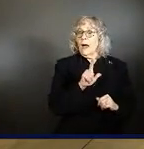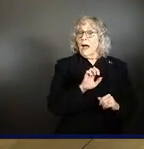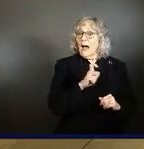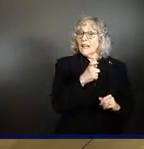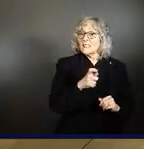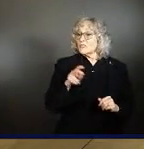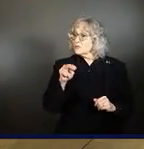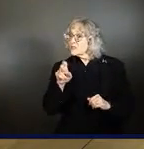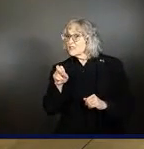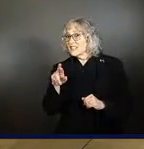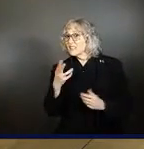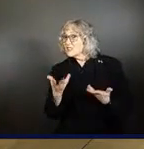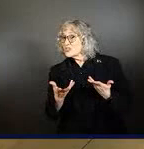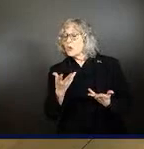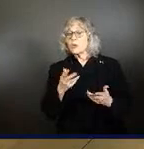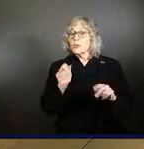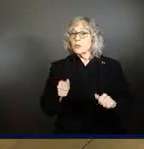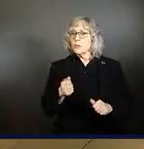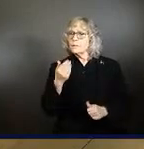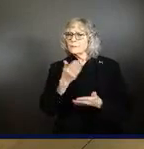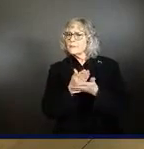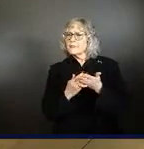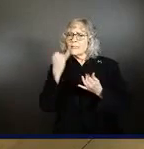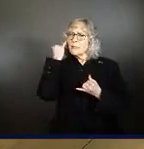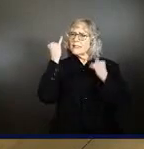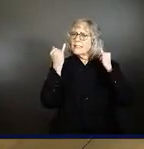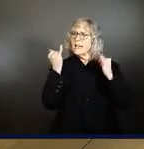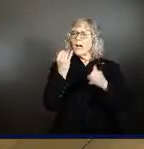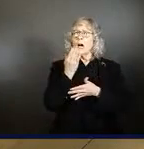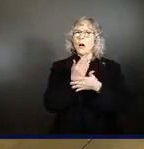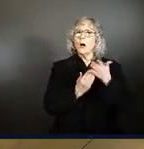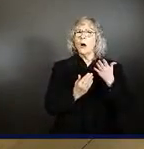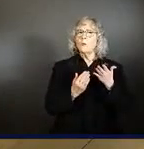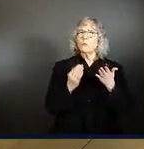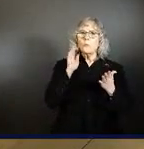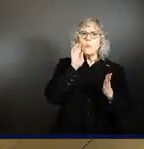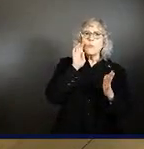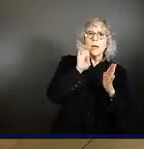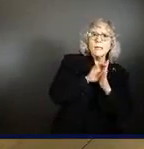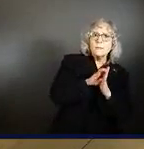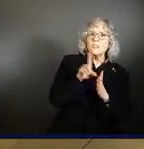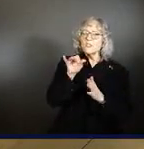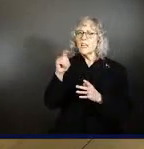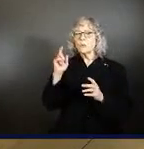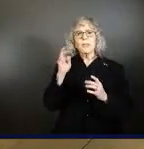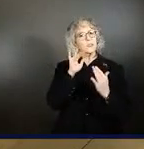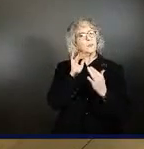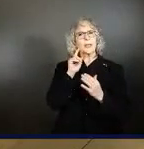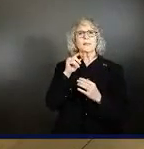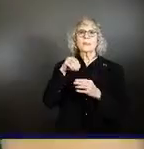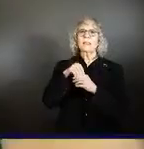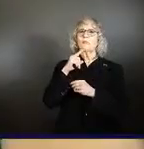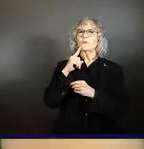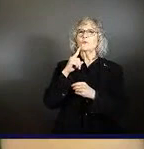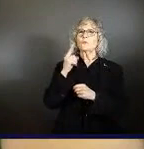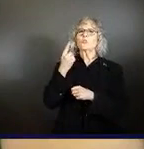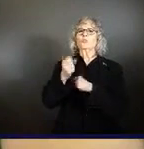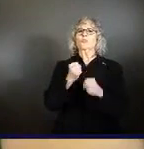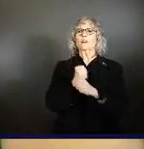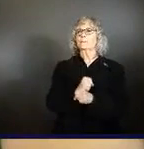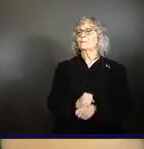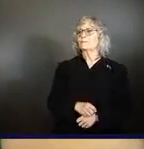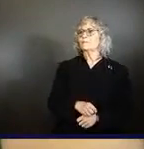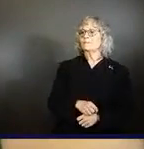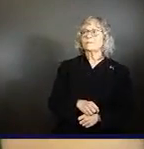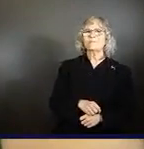give us an idea of what images and data we can expect in the first year of science? Yeah, absolutely. There are lots of